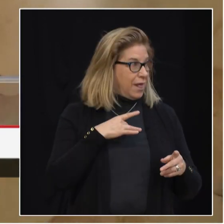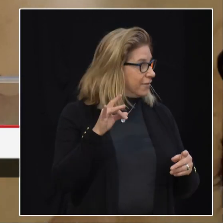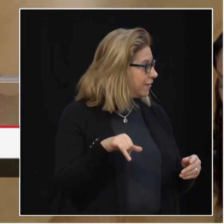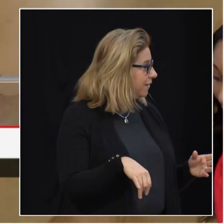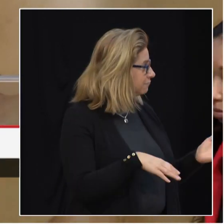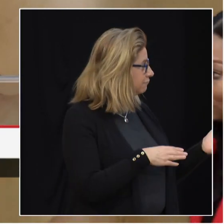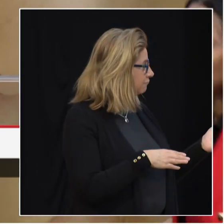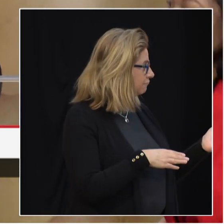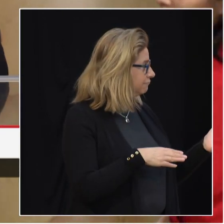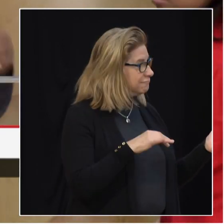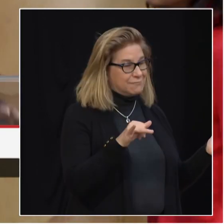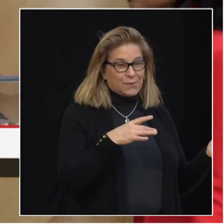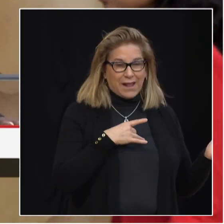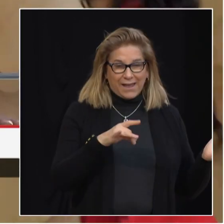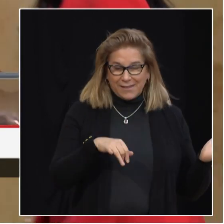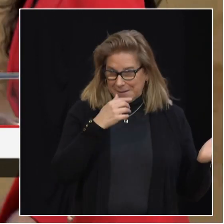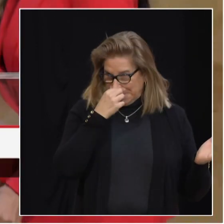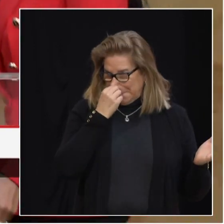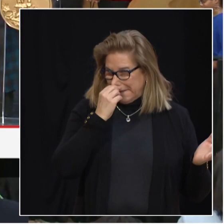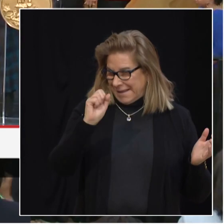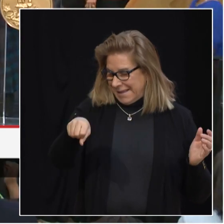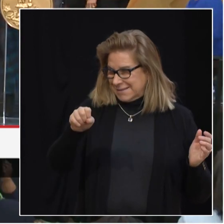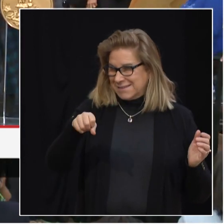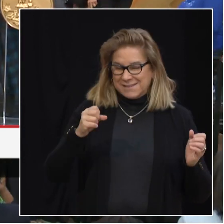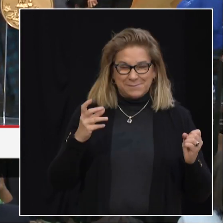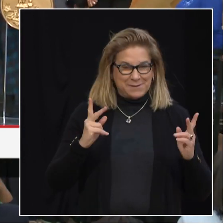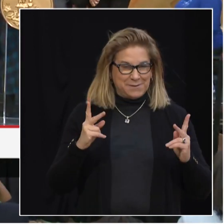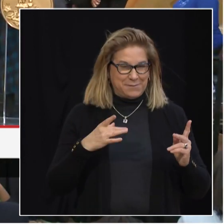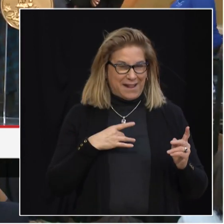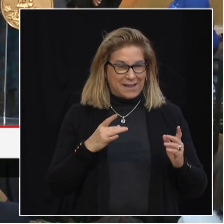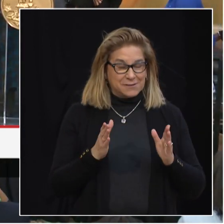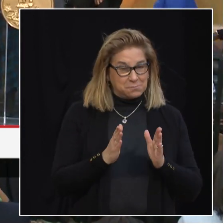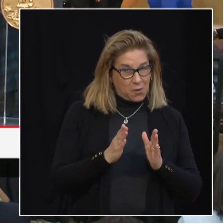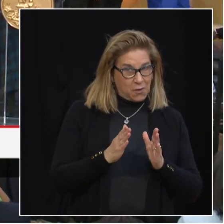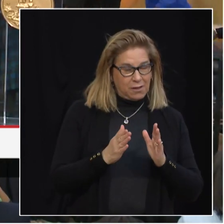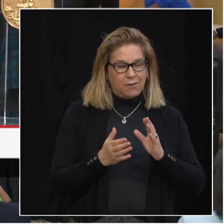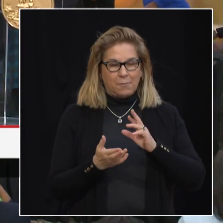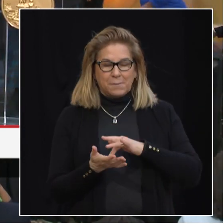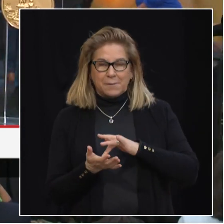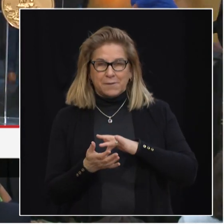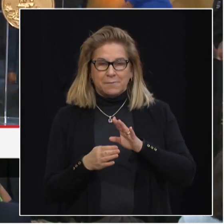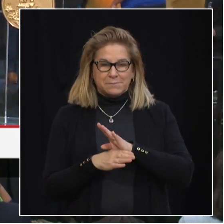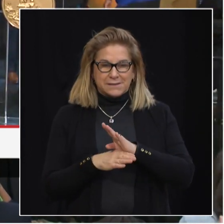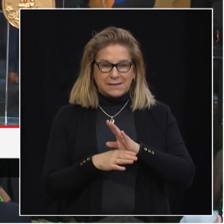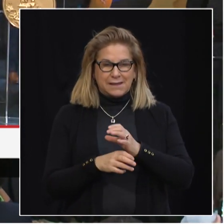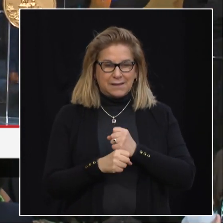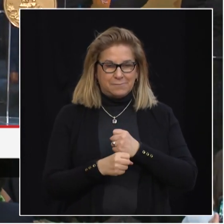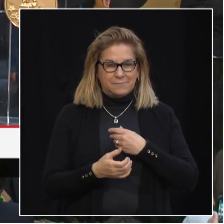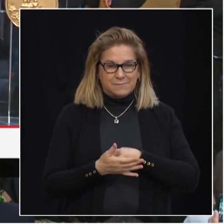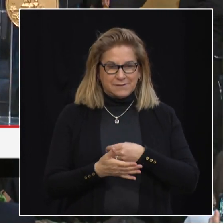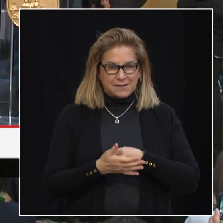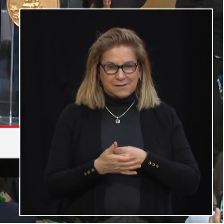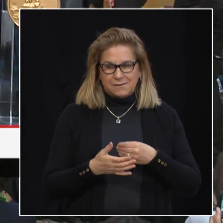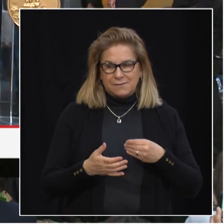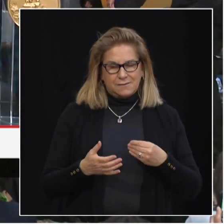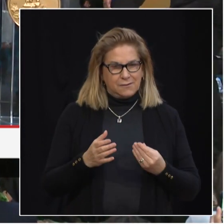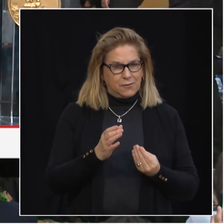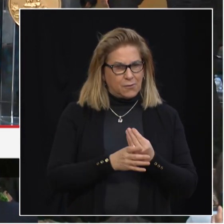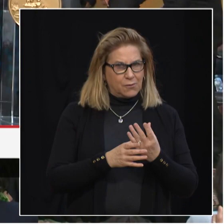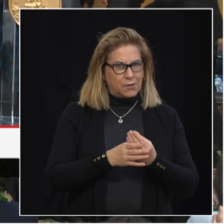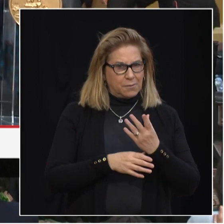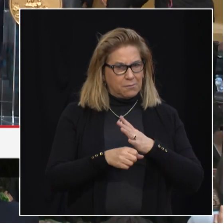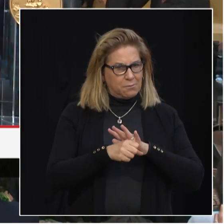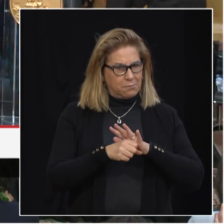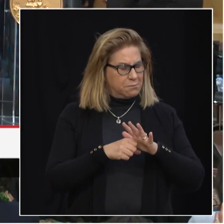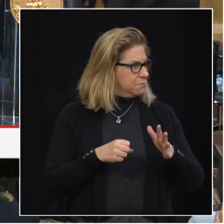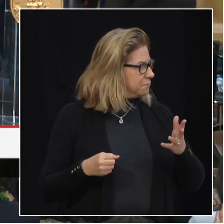we do. Yes, we do. And then our Small Medium Business Growth Fund recipients, come on up. There's plenty of space. Yep. Our